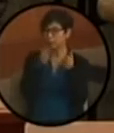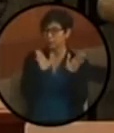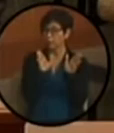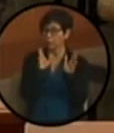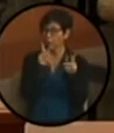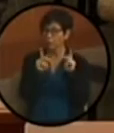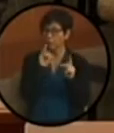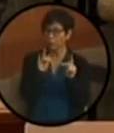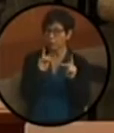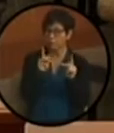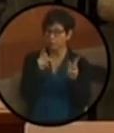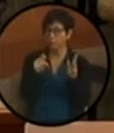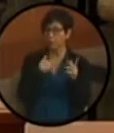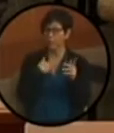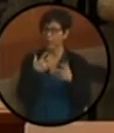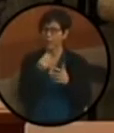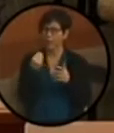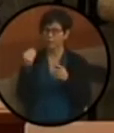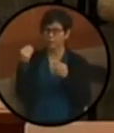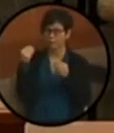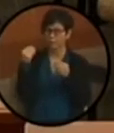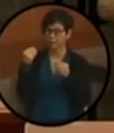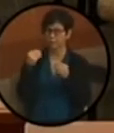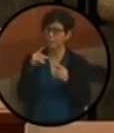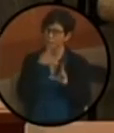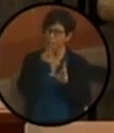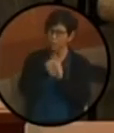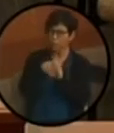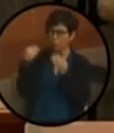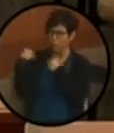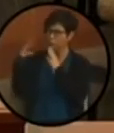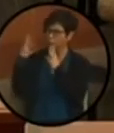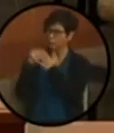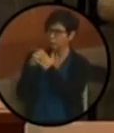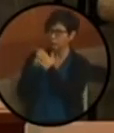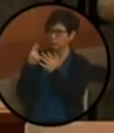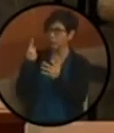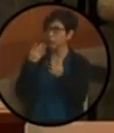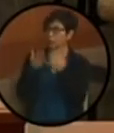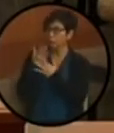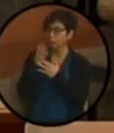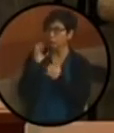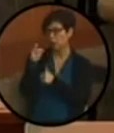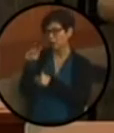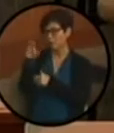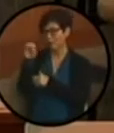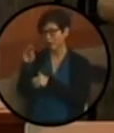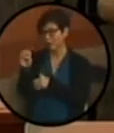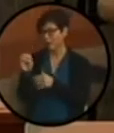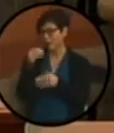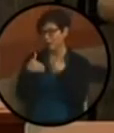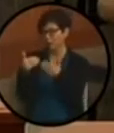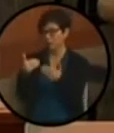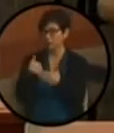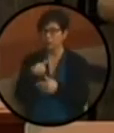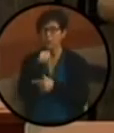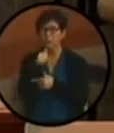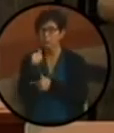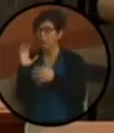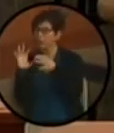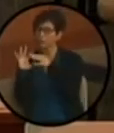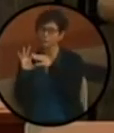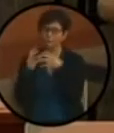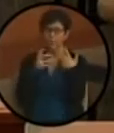law enforcement should only engage in forfeiture through the criminal process. Columbia law enforcement should not partner with federal agencies offering